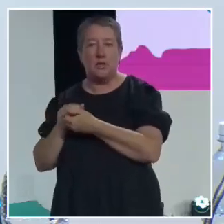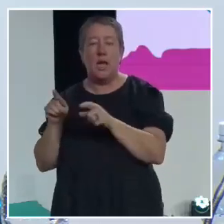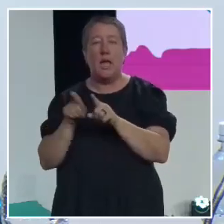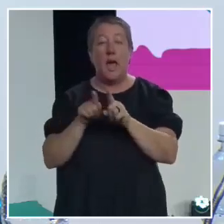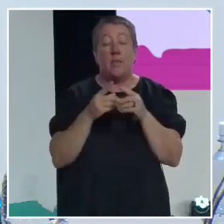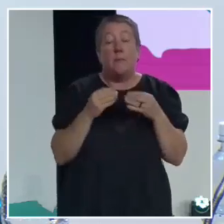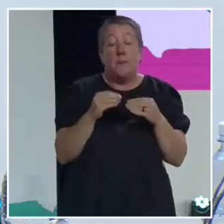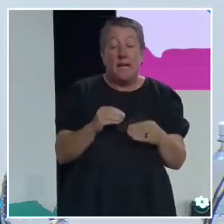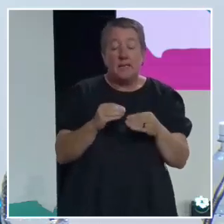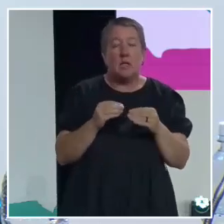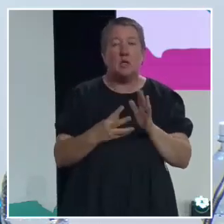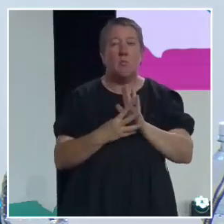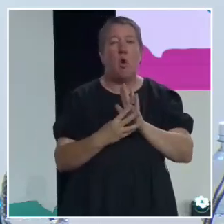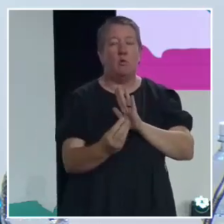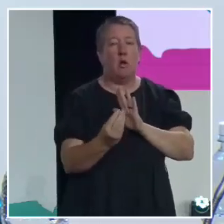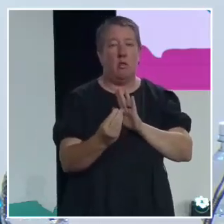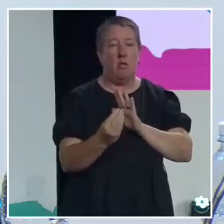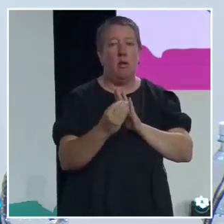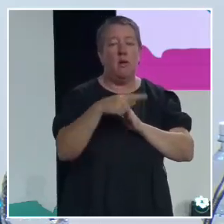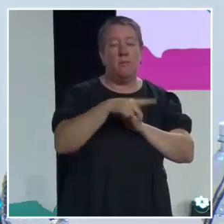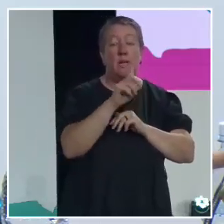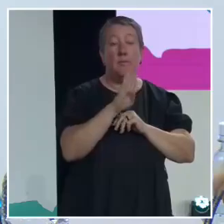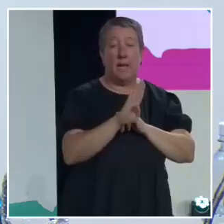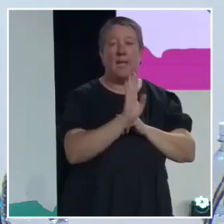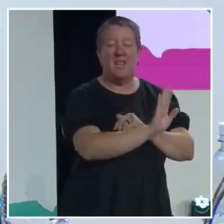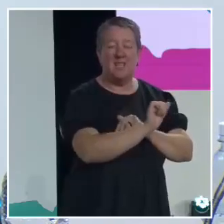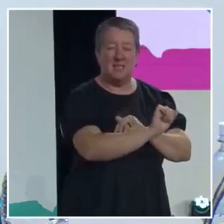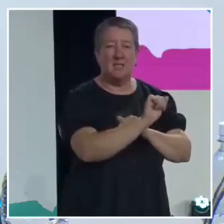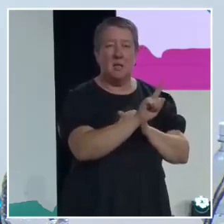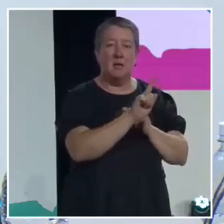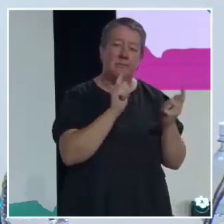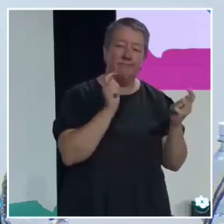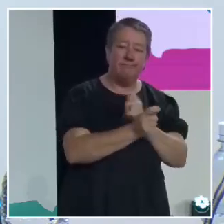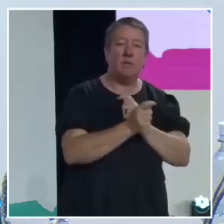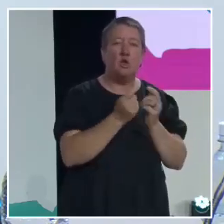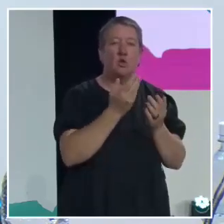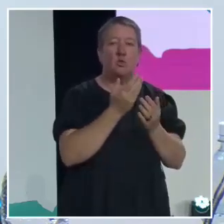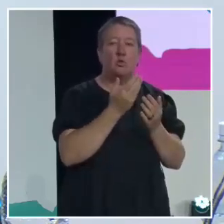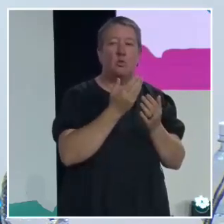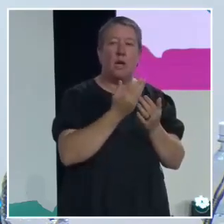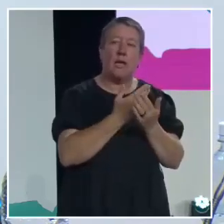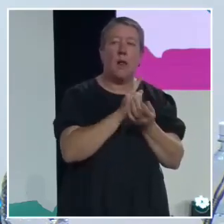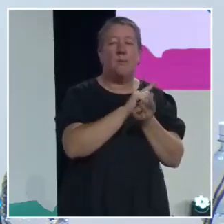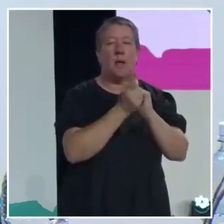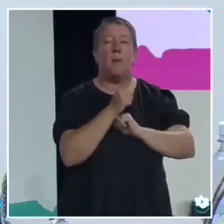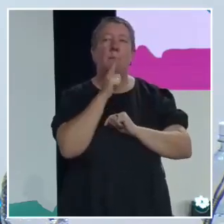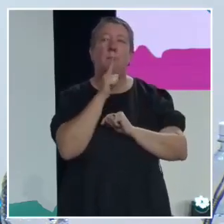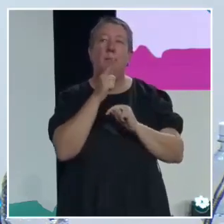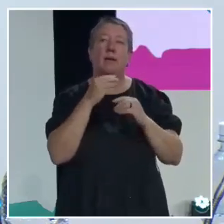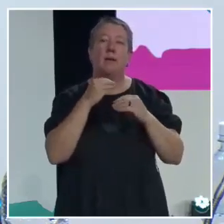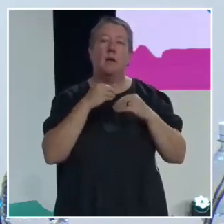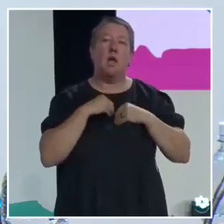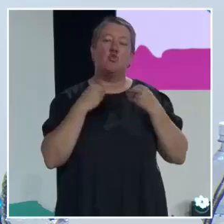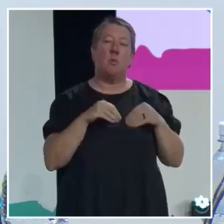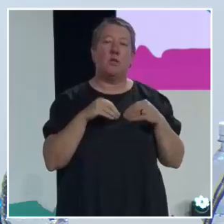model about PDB to make sure that they can really achieve the potential, become a public entrepreneur, to become an agent